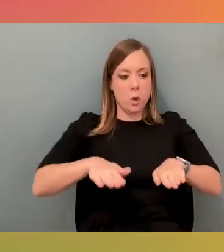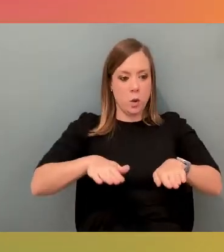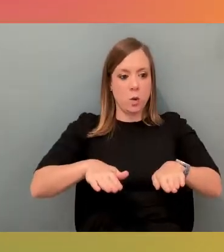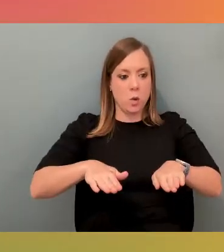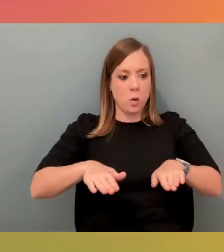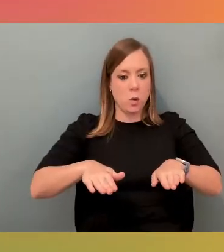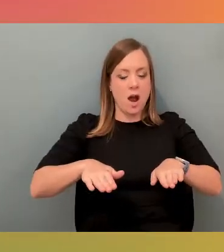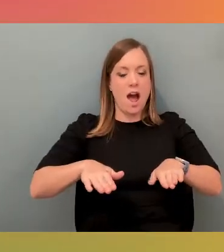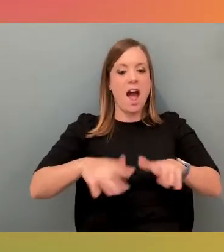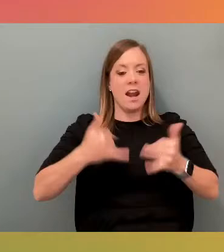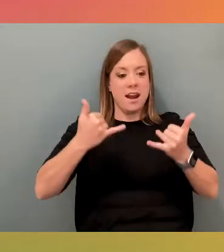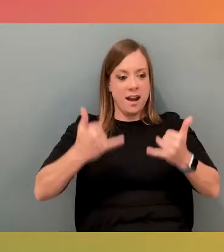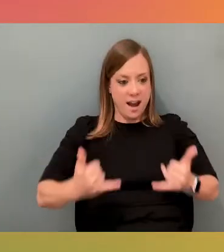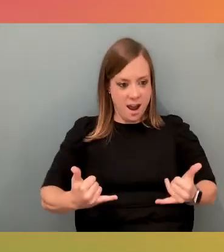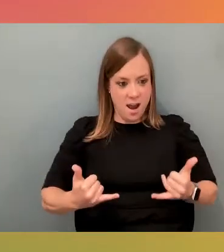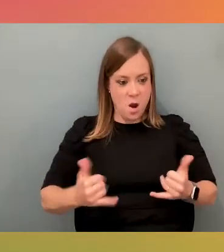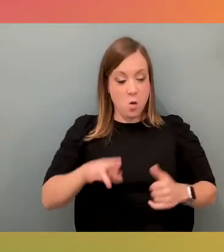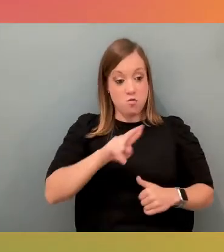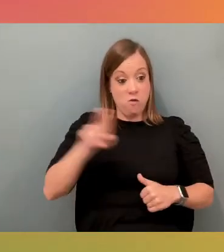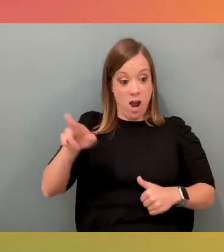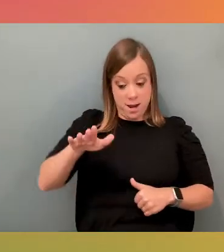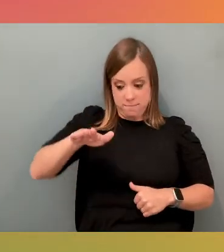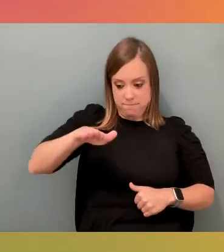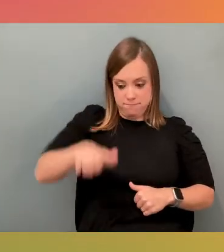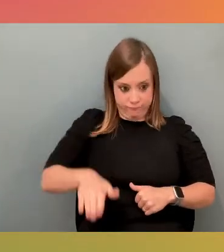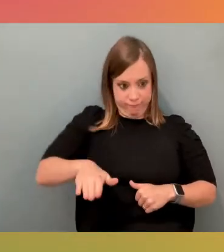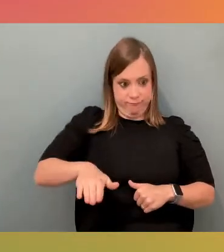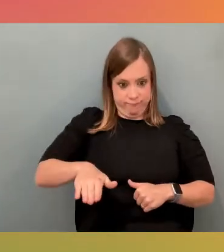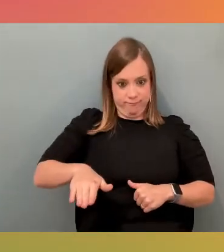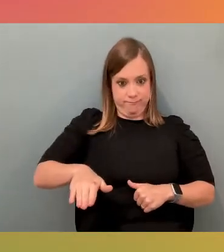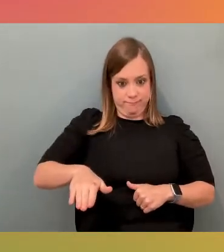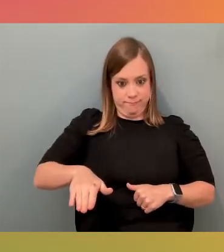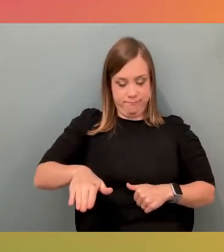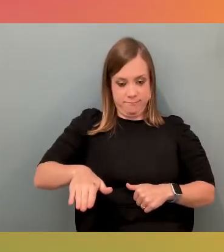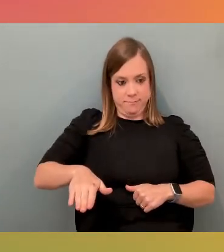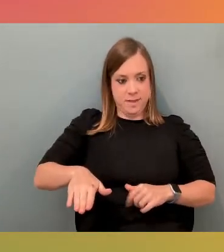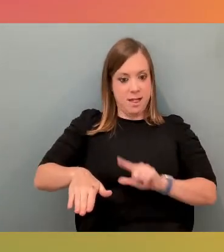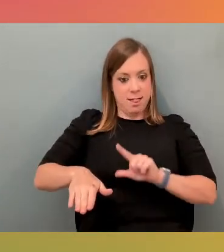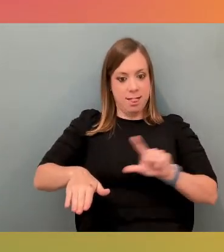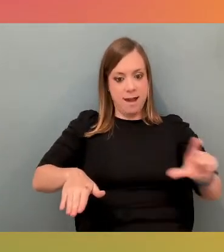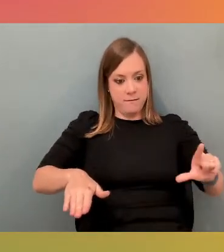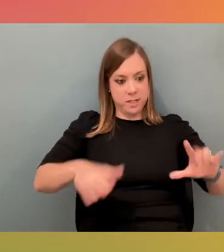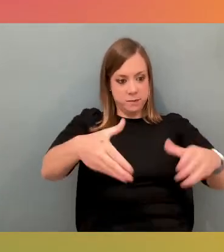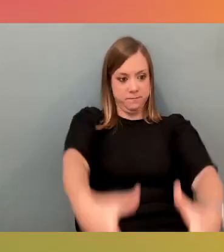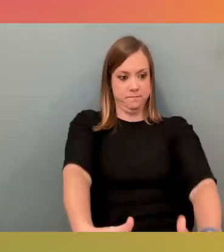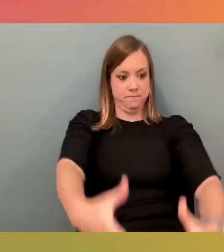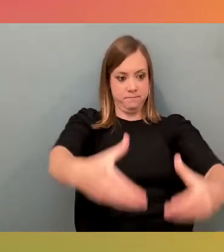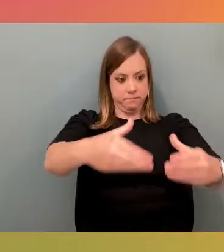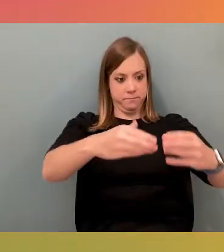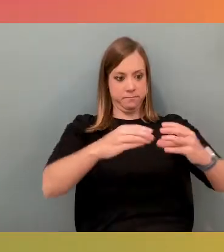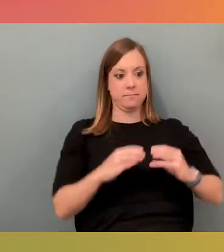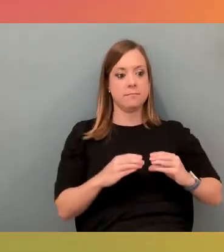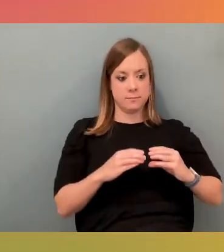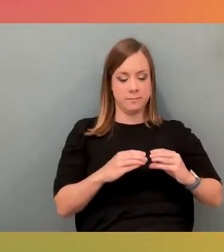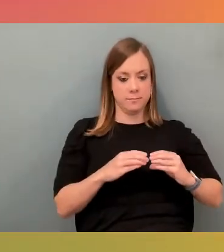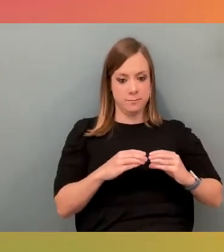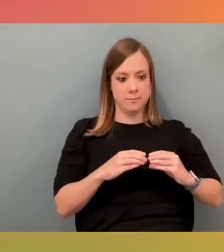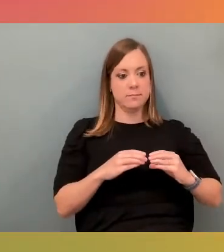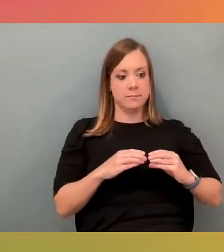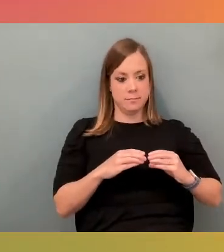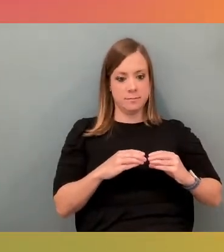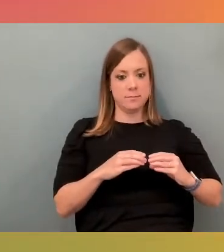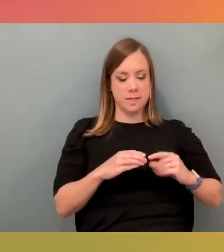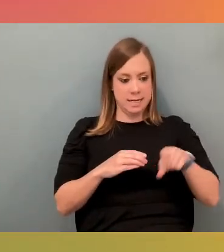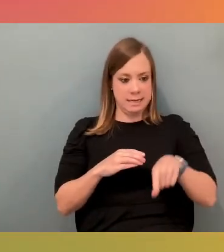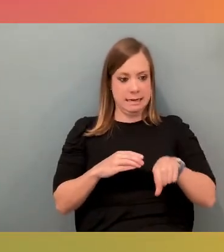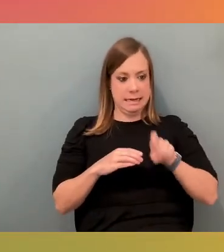So anchor down into that right foot, and starting with our passive version, draw the left knee in using your hands, getting